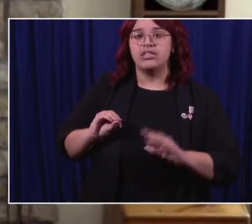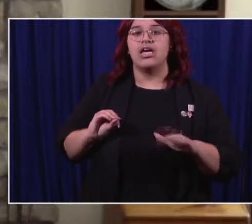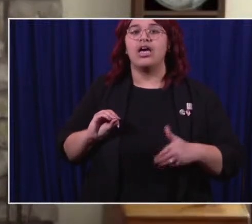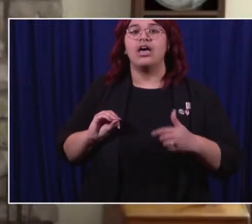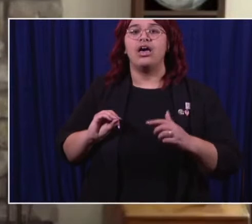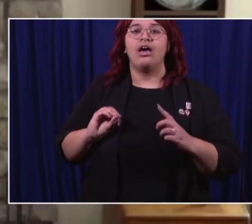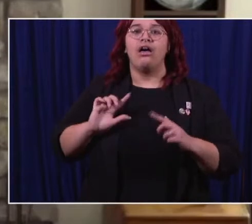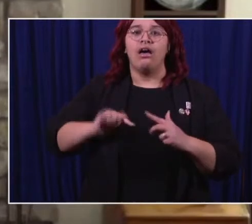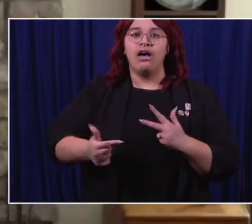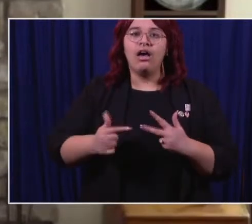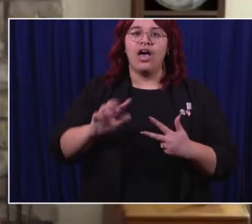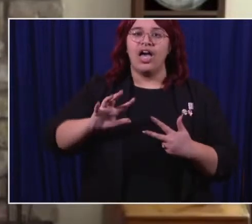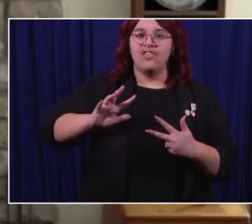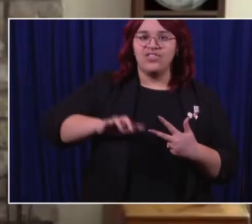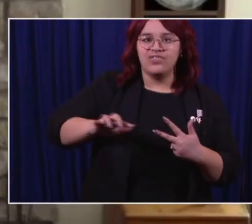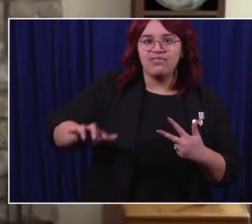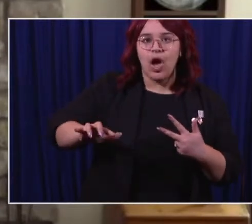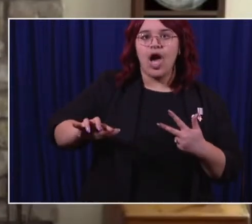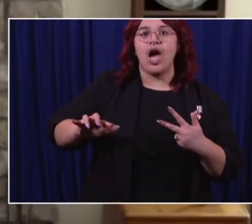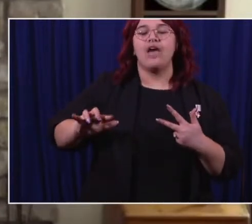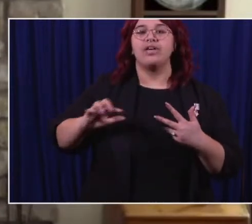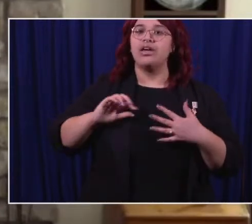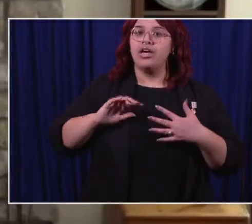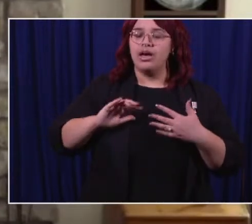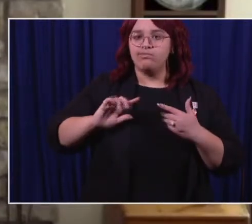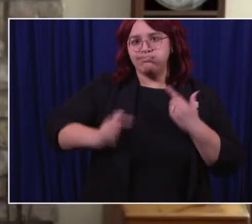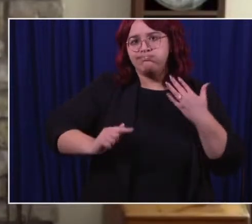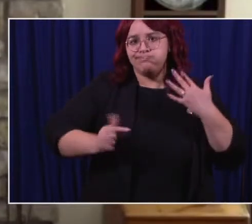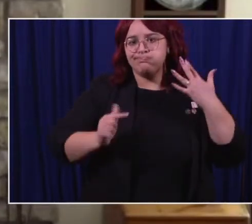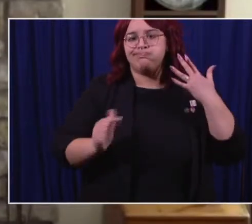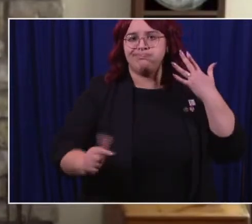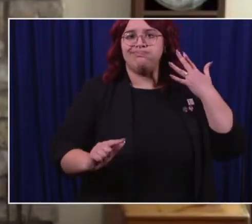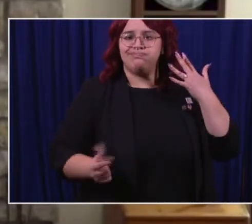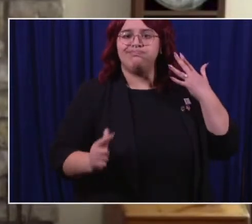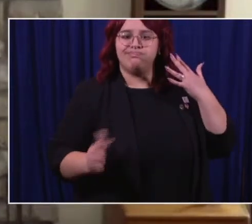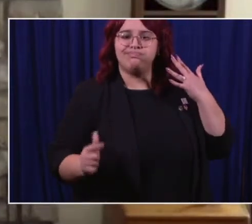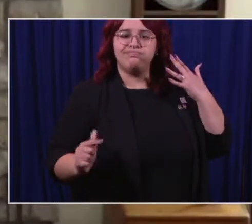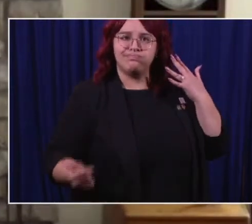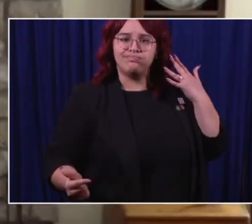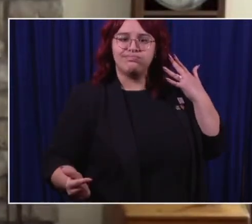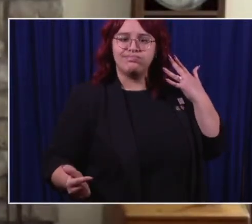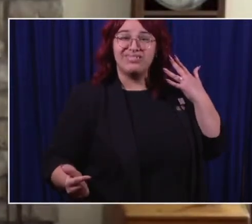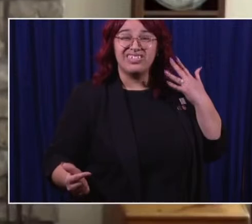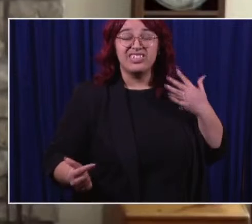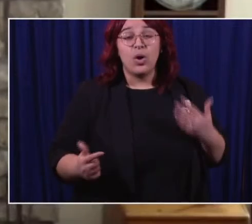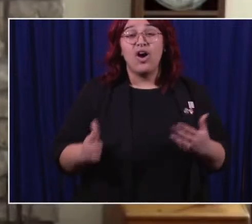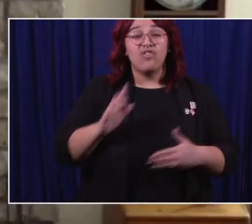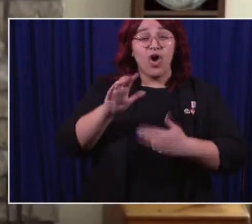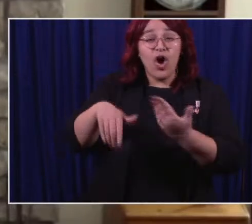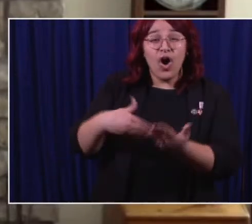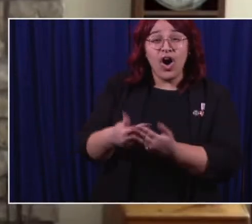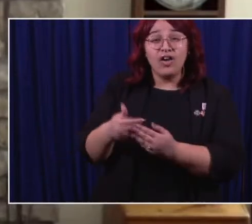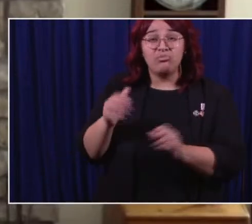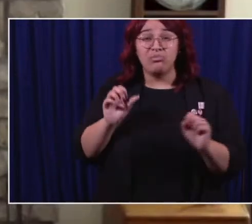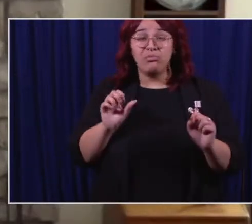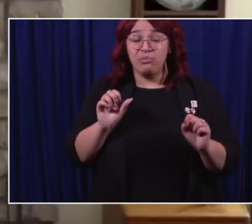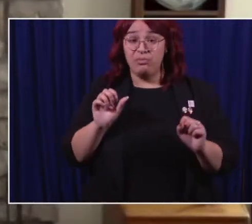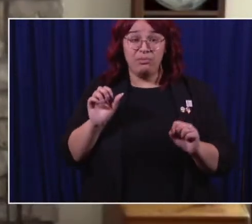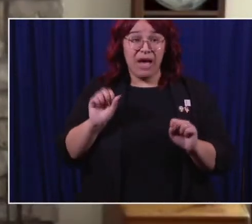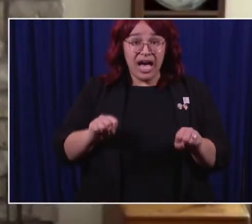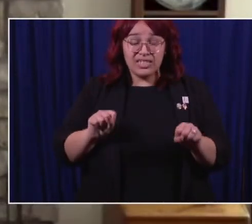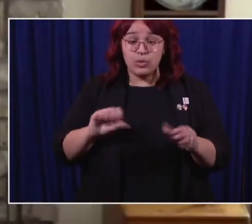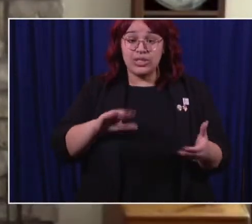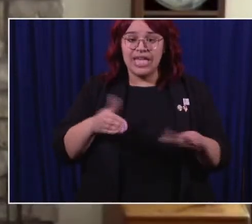now you're talking about roughly 97% of all the deaths. So age is just the best